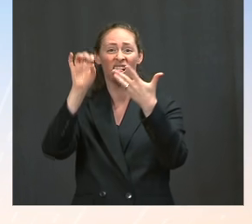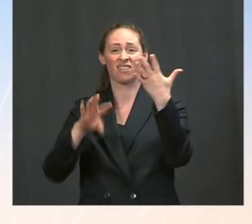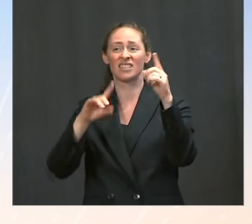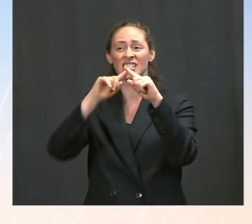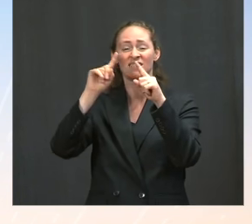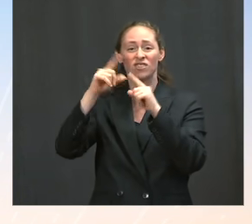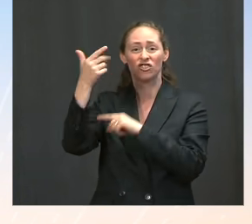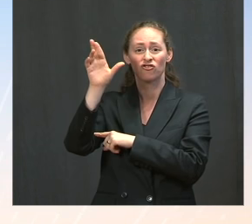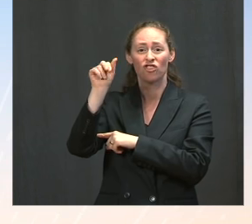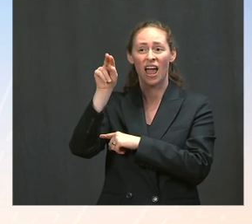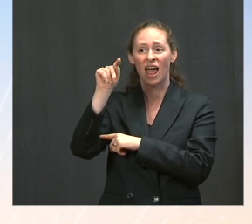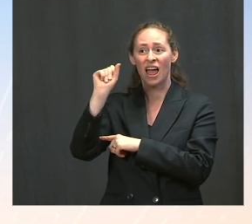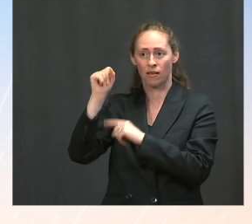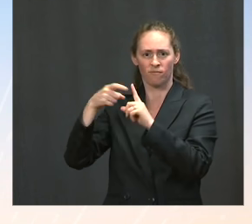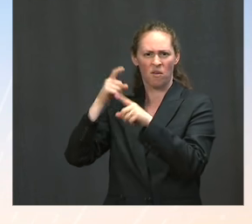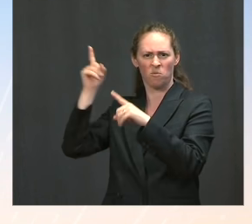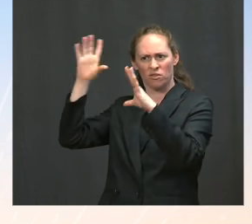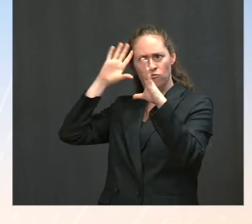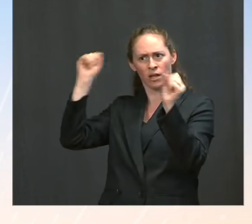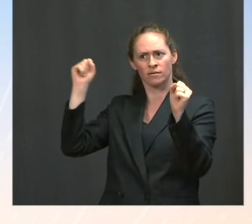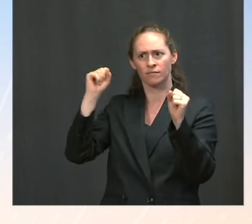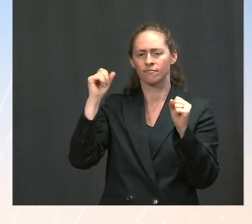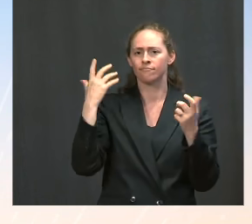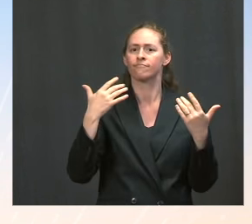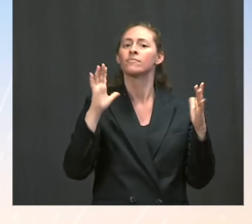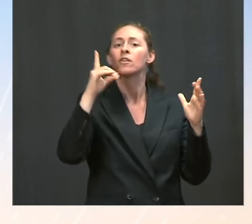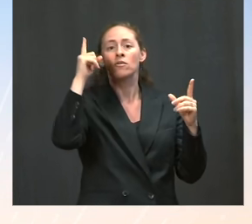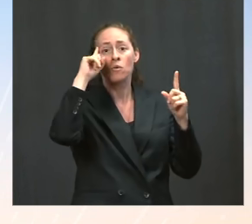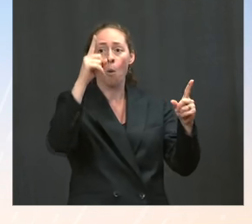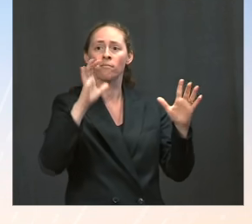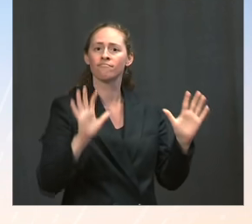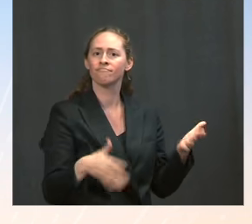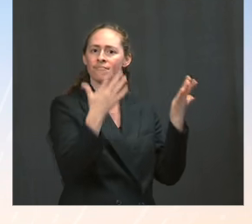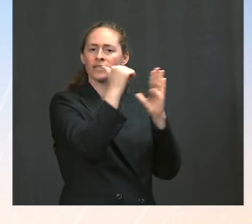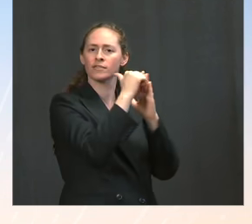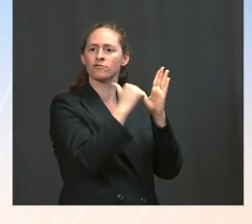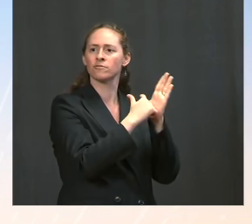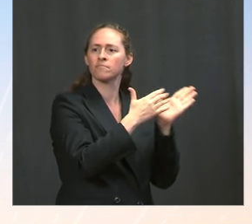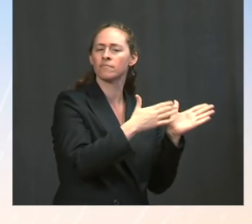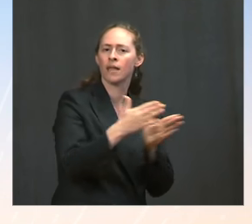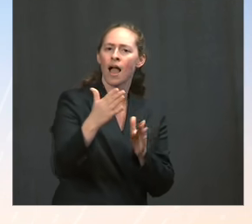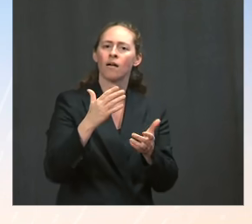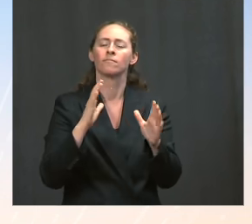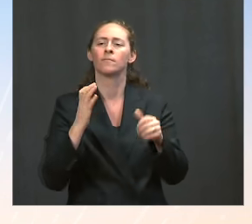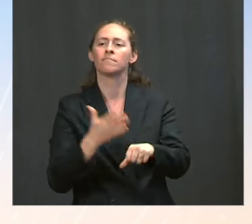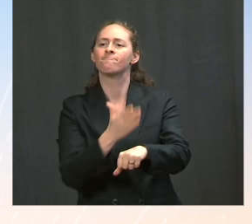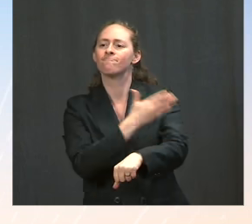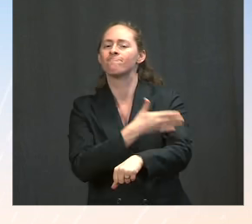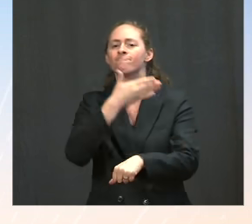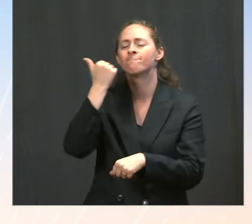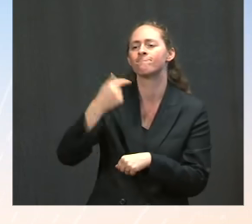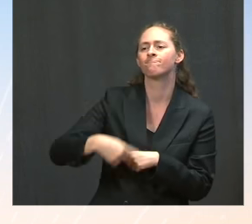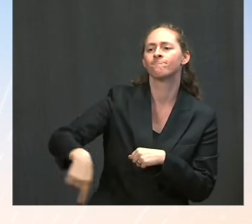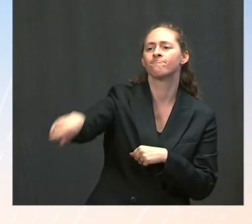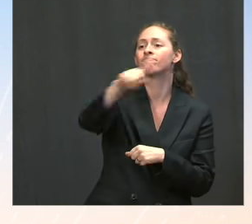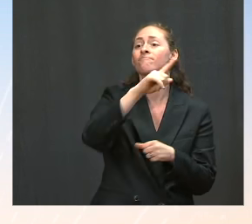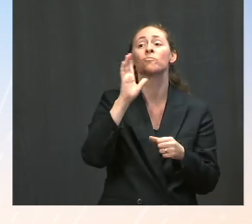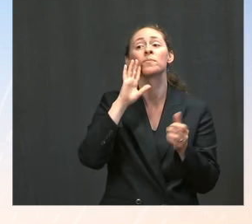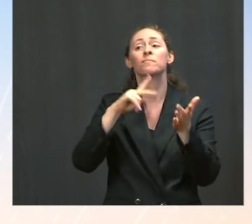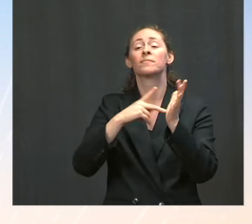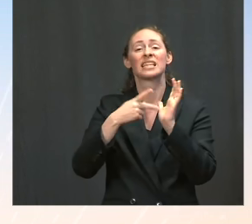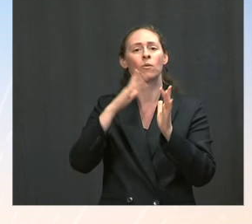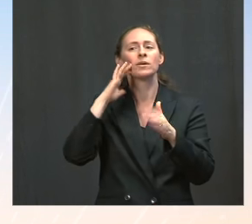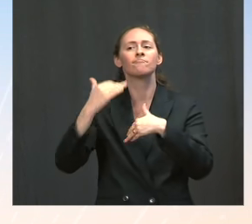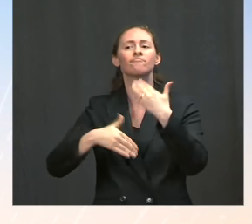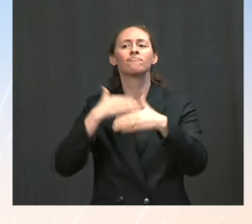agenda, and they, alongside of the jobs plan, will accelerate America's economic recovery and help the country